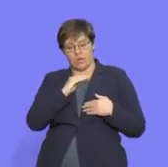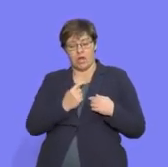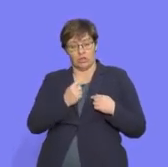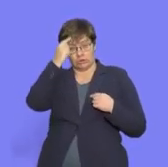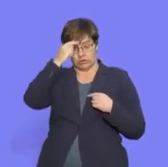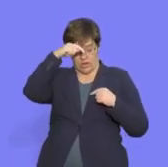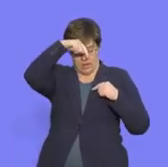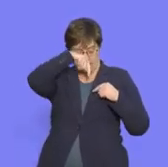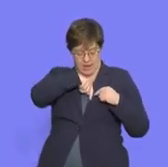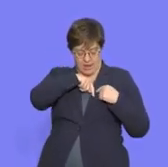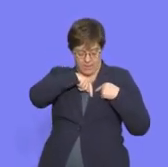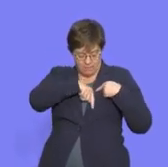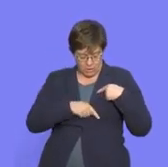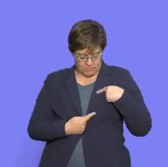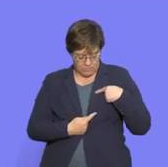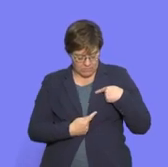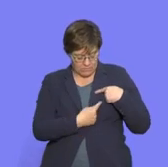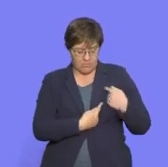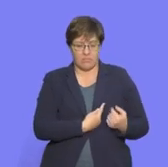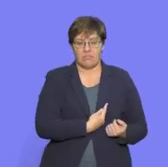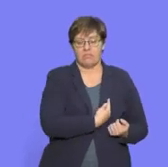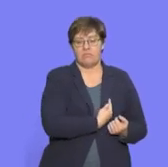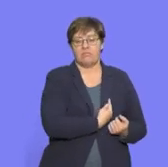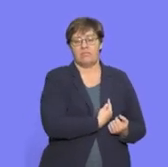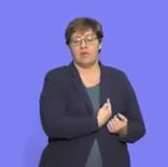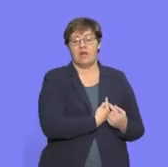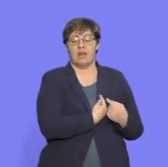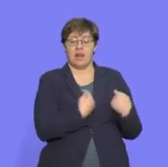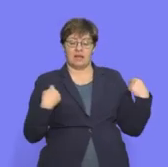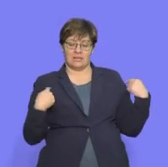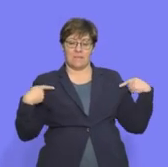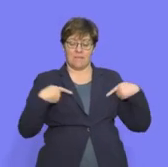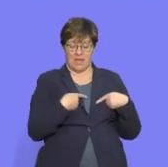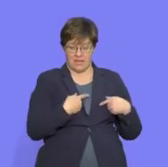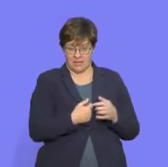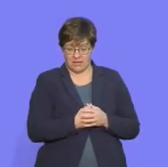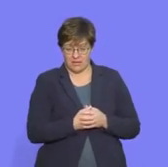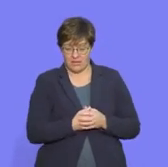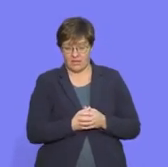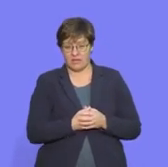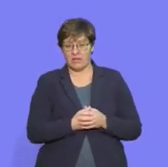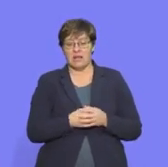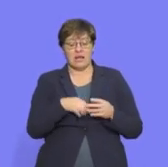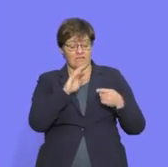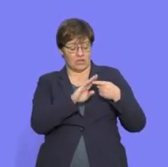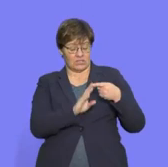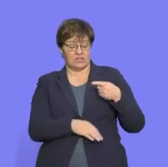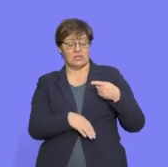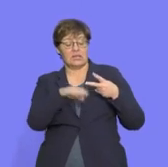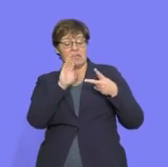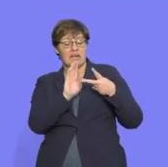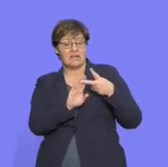out, to the lungs, and back again. What would the second part be? So this would be your